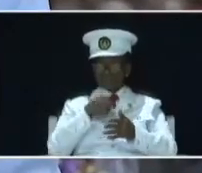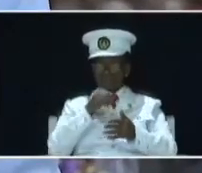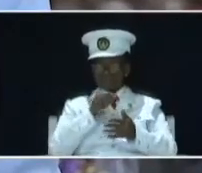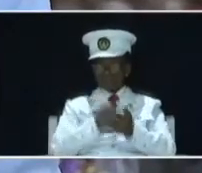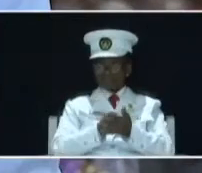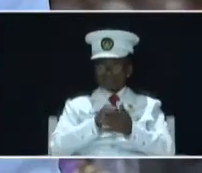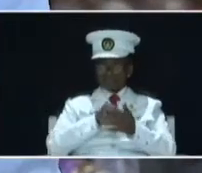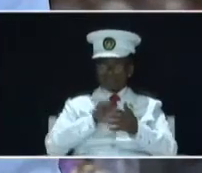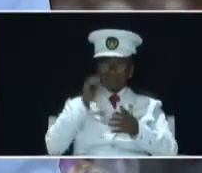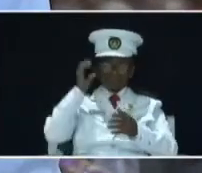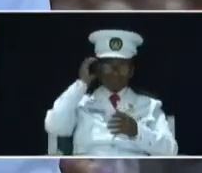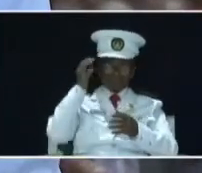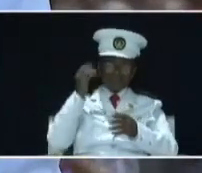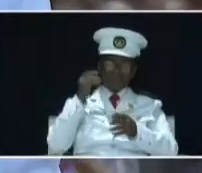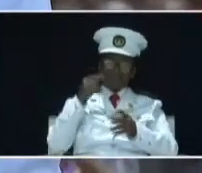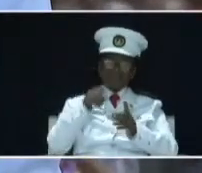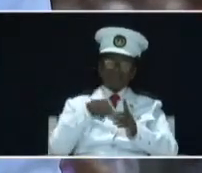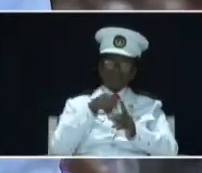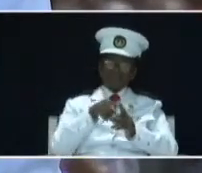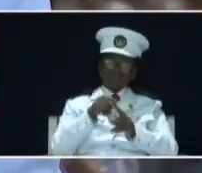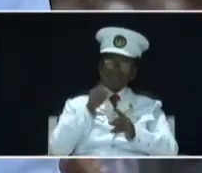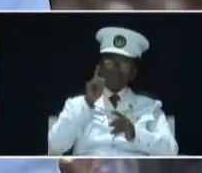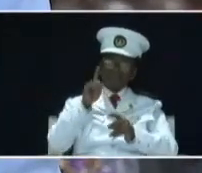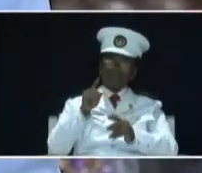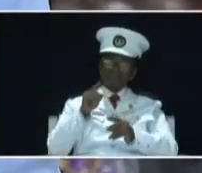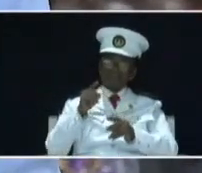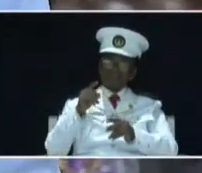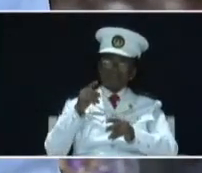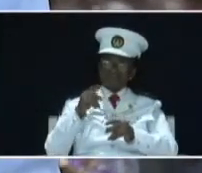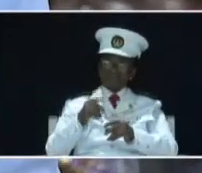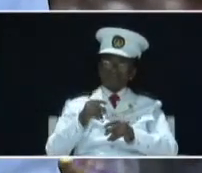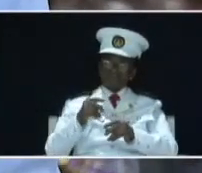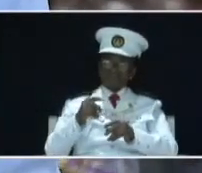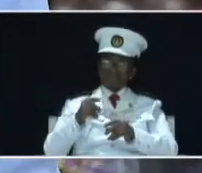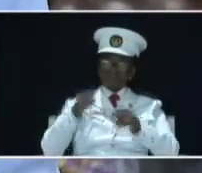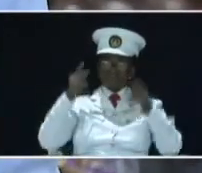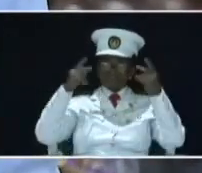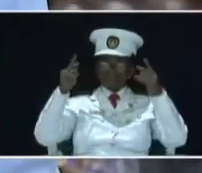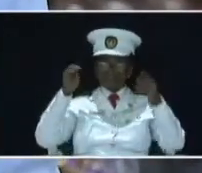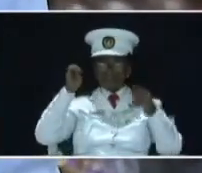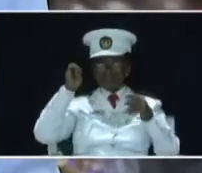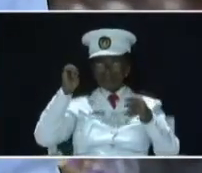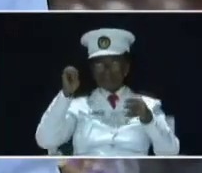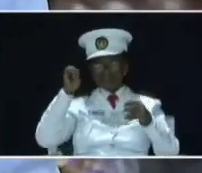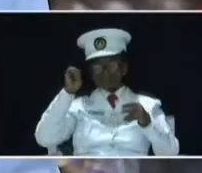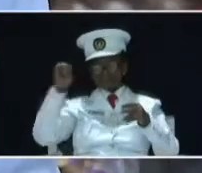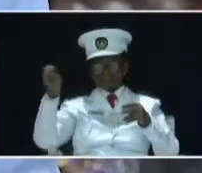one priest was complaining that I asked you to fast